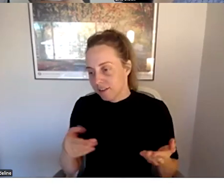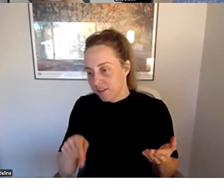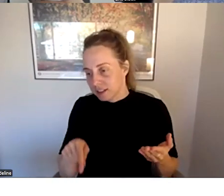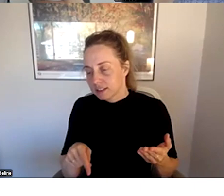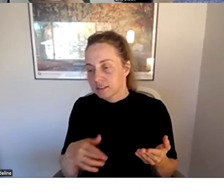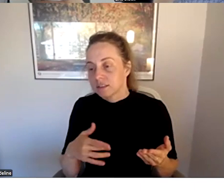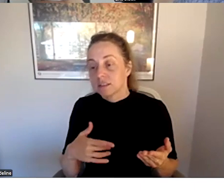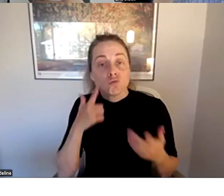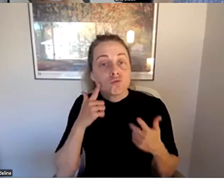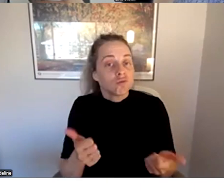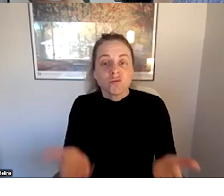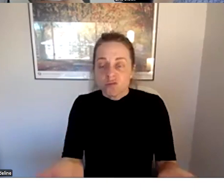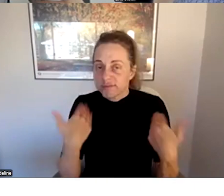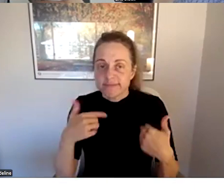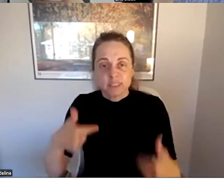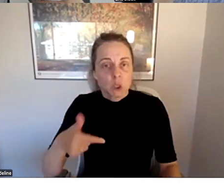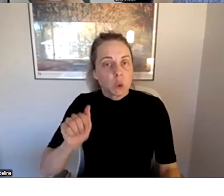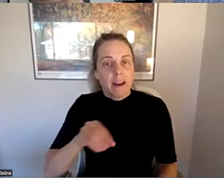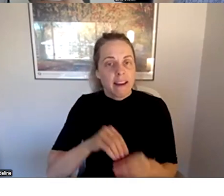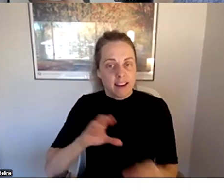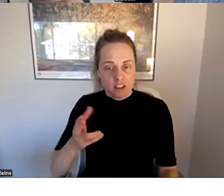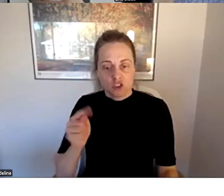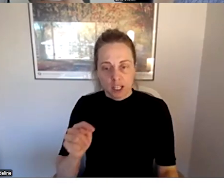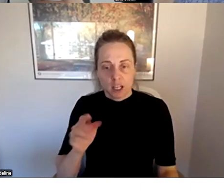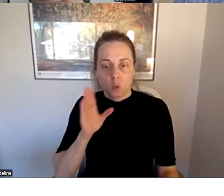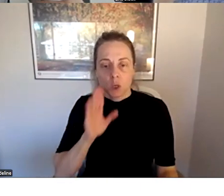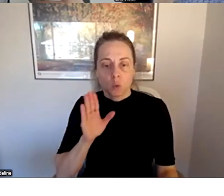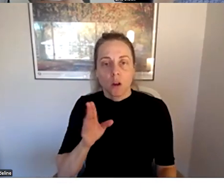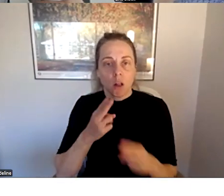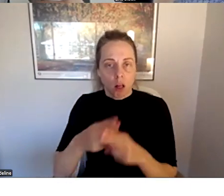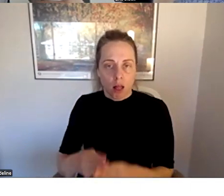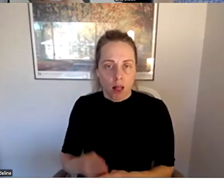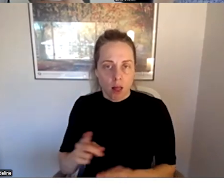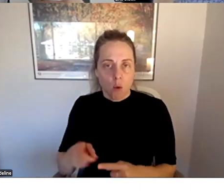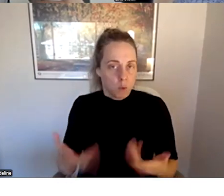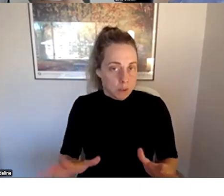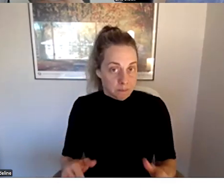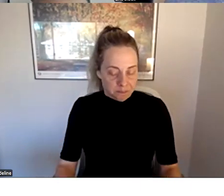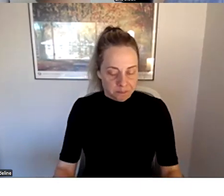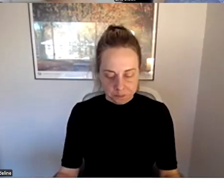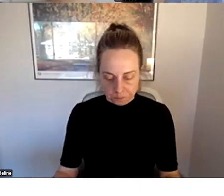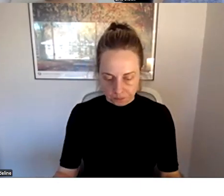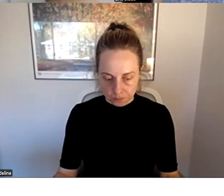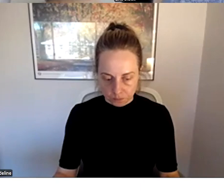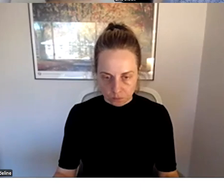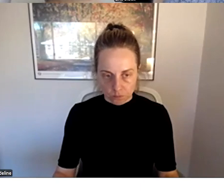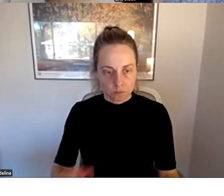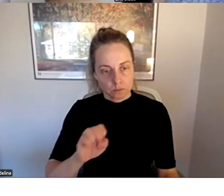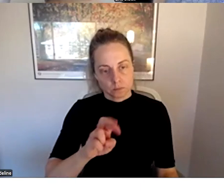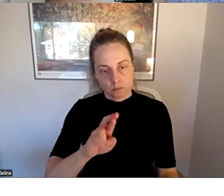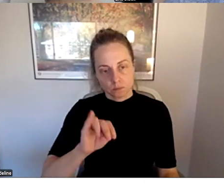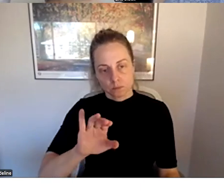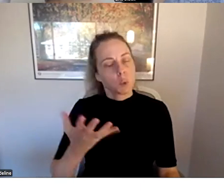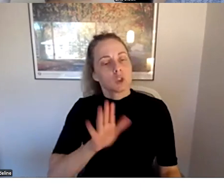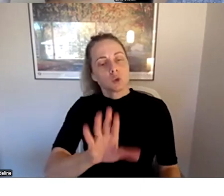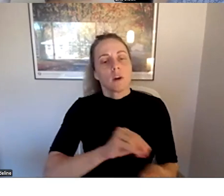submit questions in the chat, and I'll be making sure that we capture those for later on. All right, Eric, what advice do you have for a person with